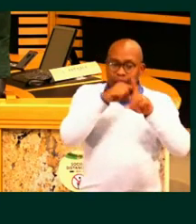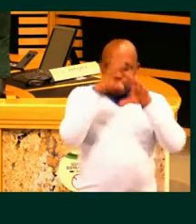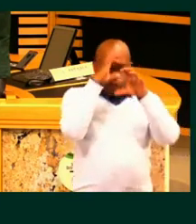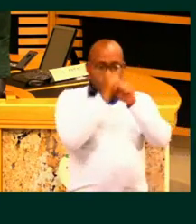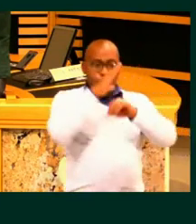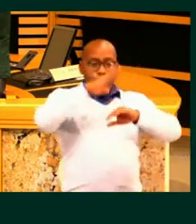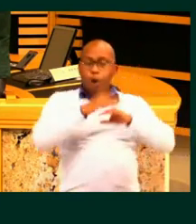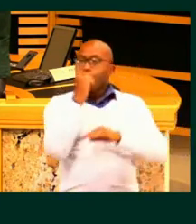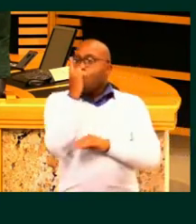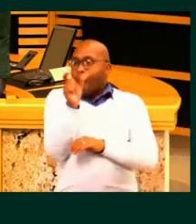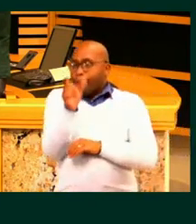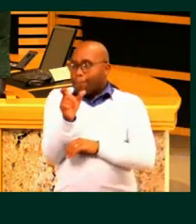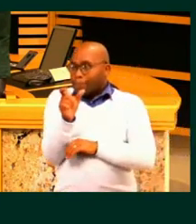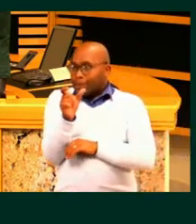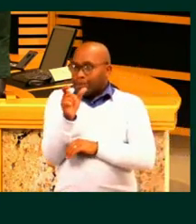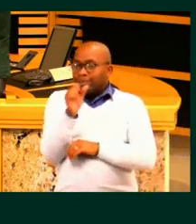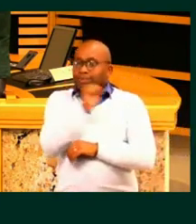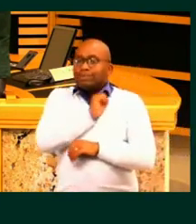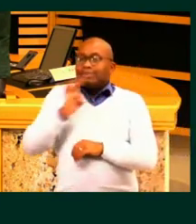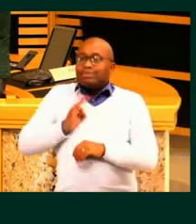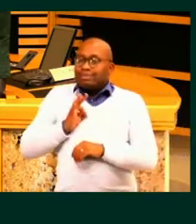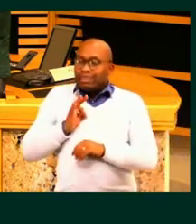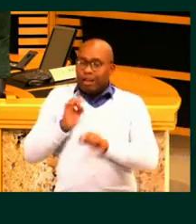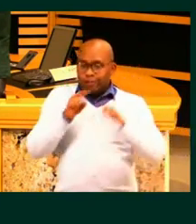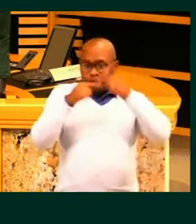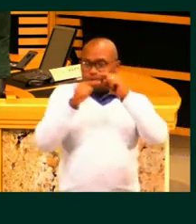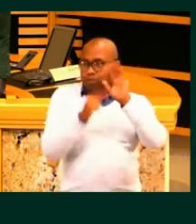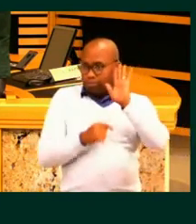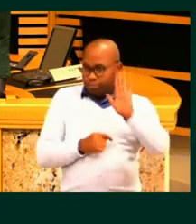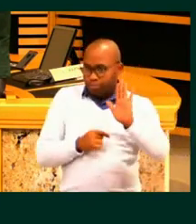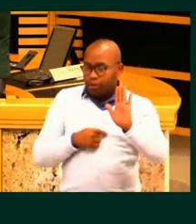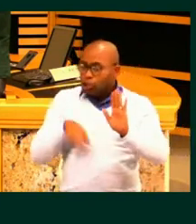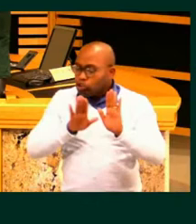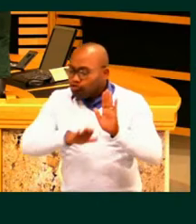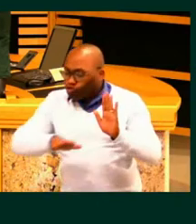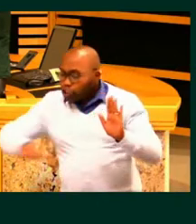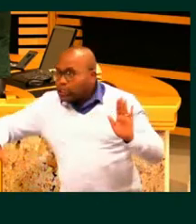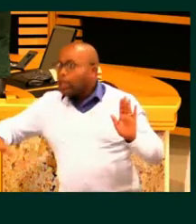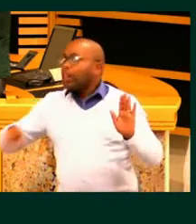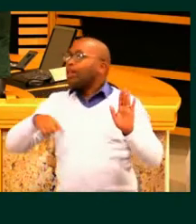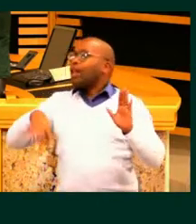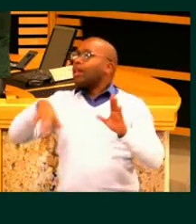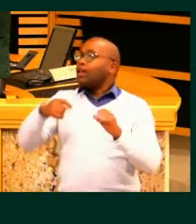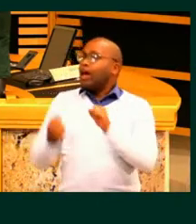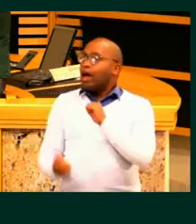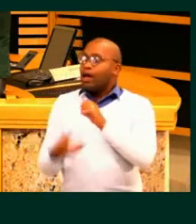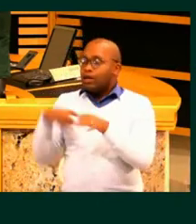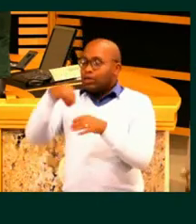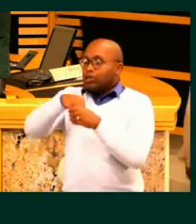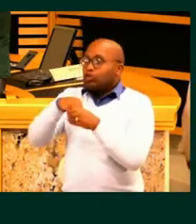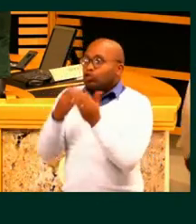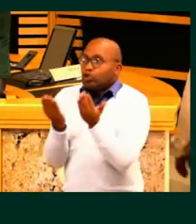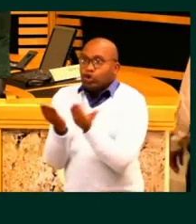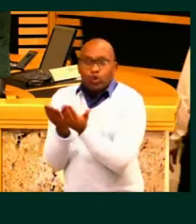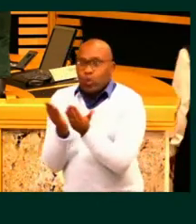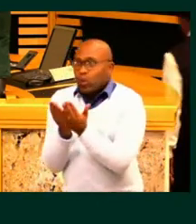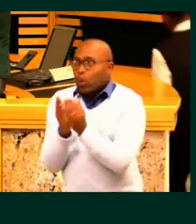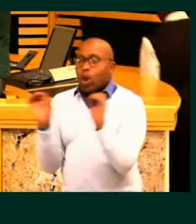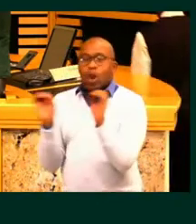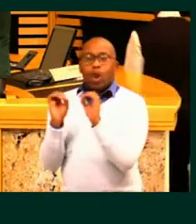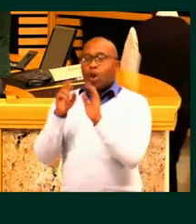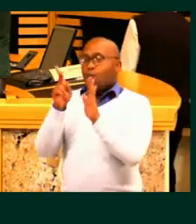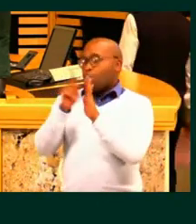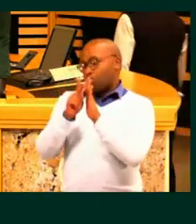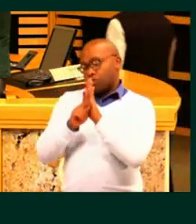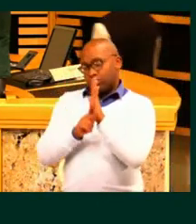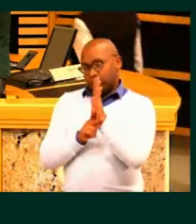house we have children some of us honorable Deputy speaker even have grandchildren I myself have four daughters and believe that it is